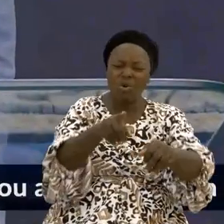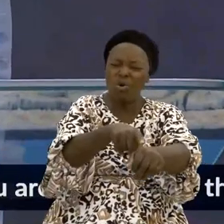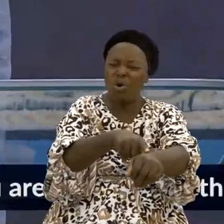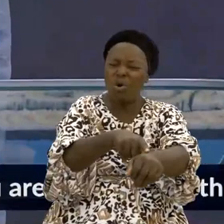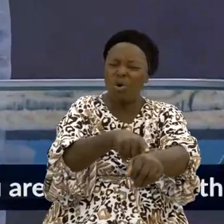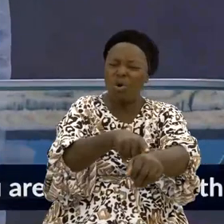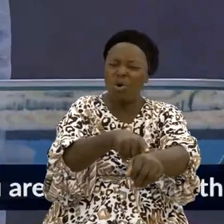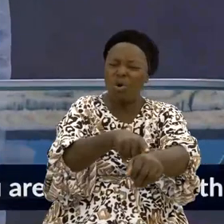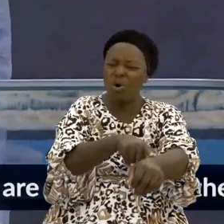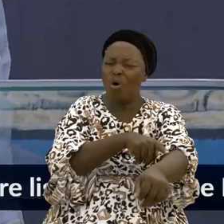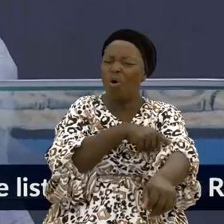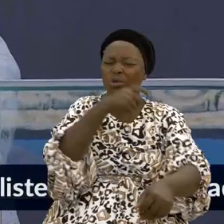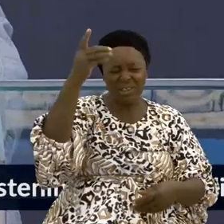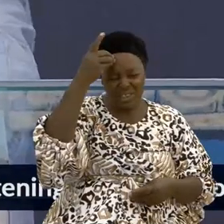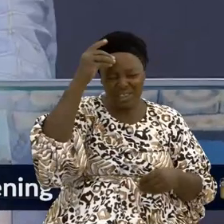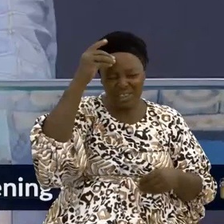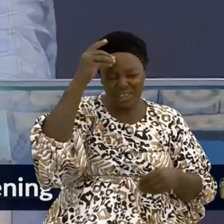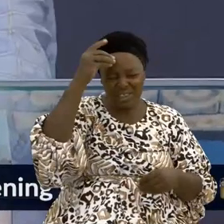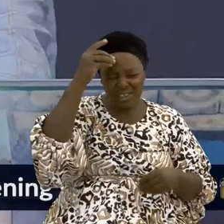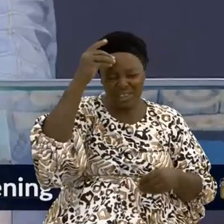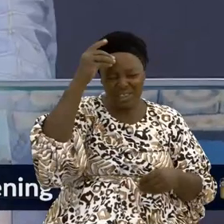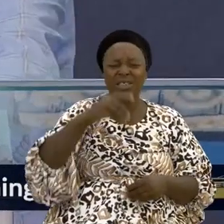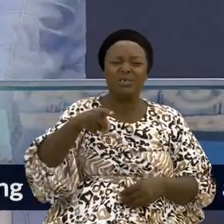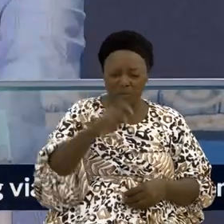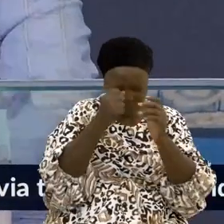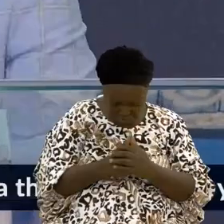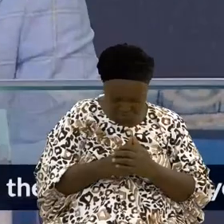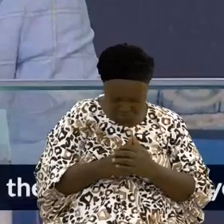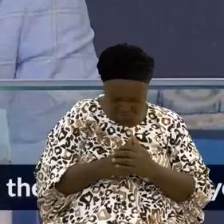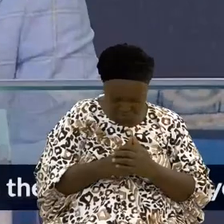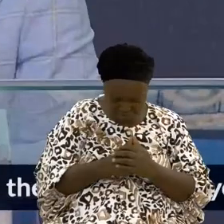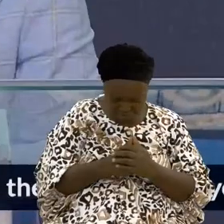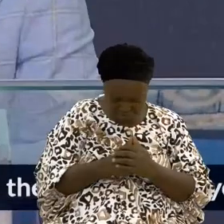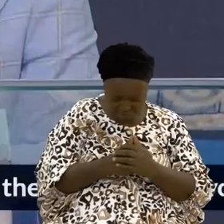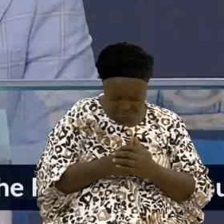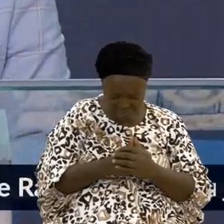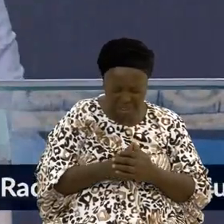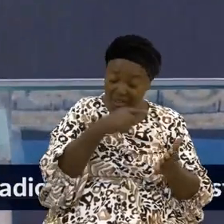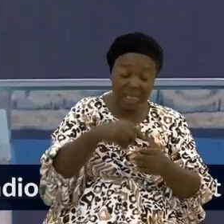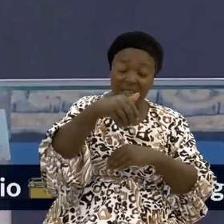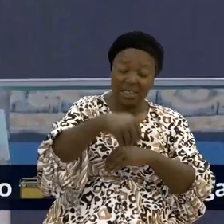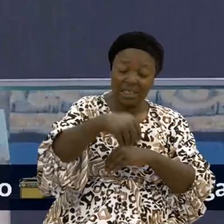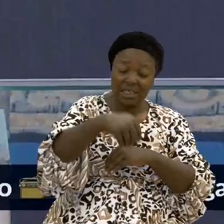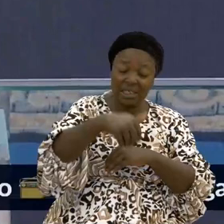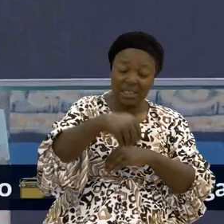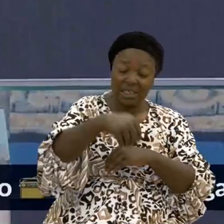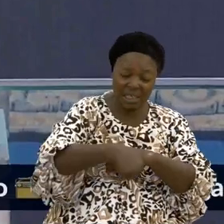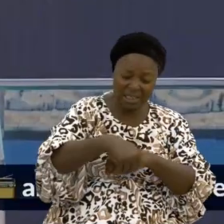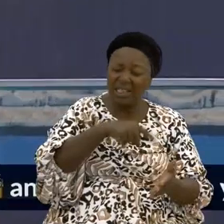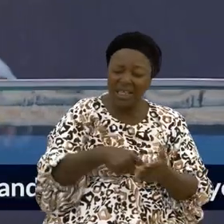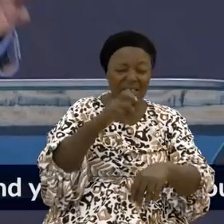Long-standing, incurable disease, you will have to bow. This night,